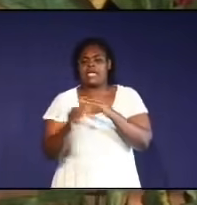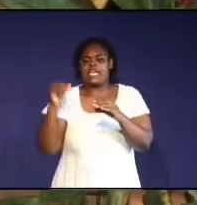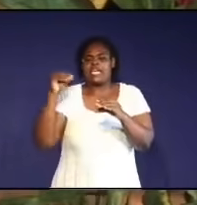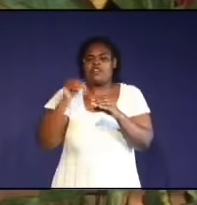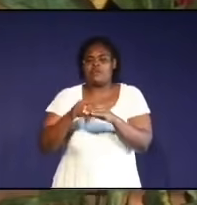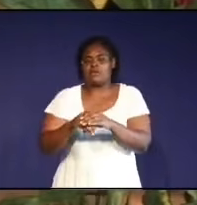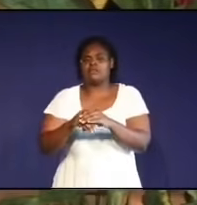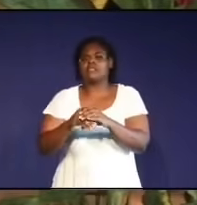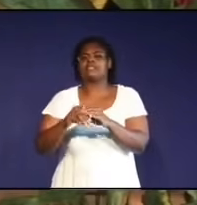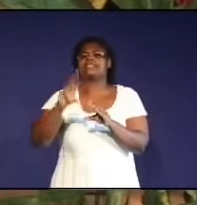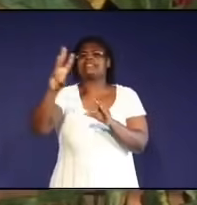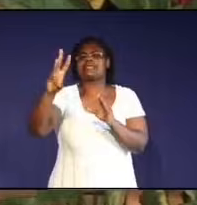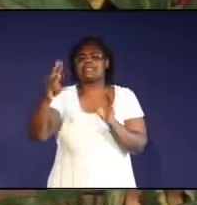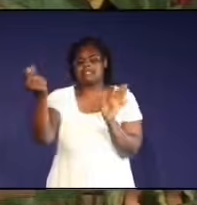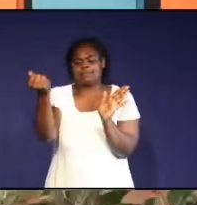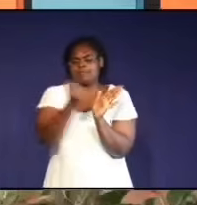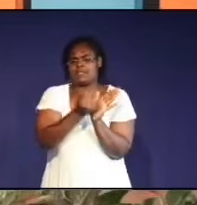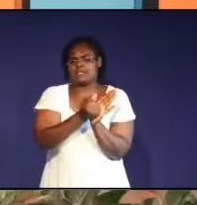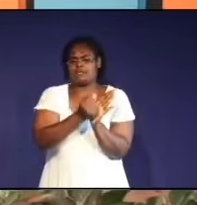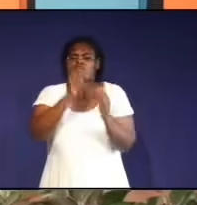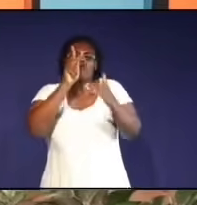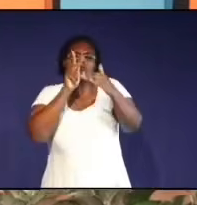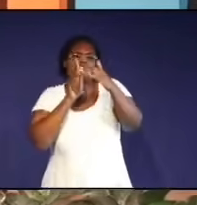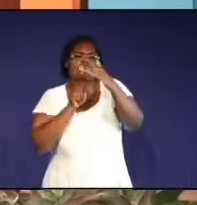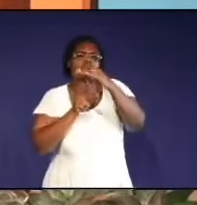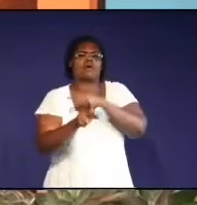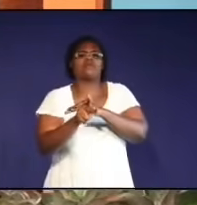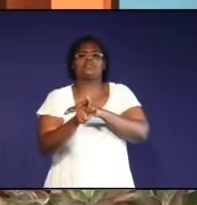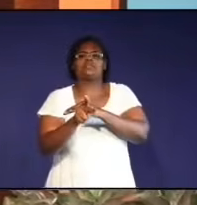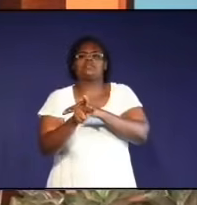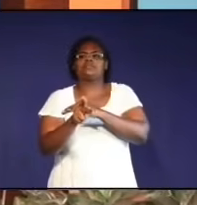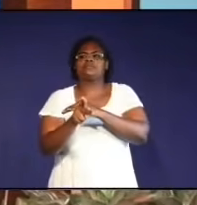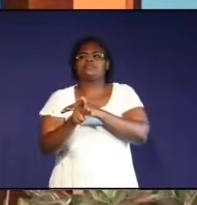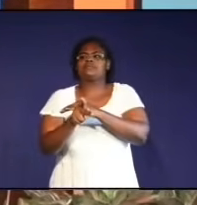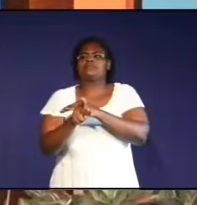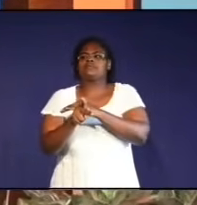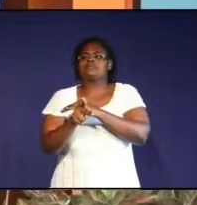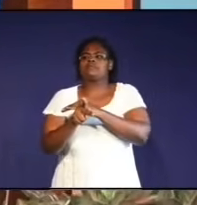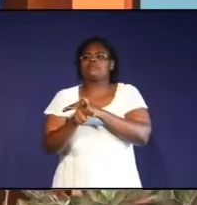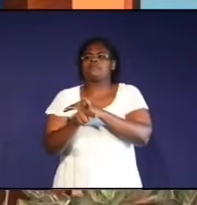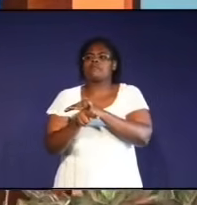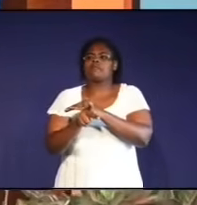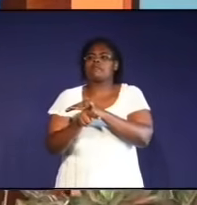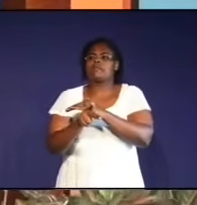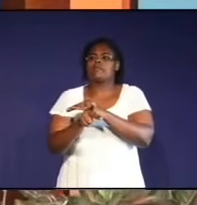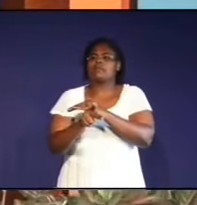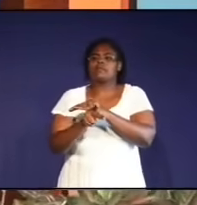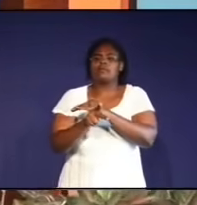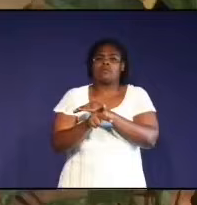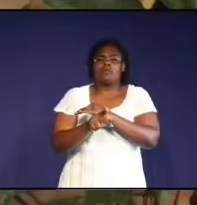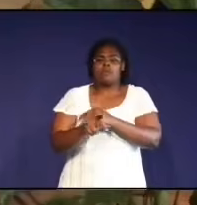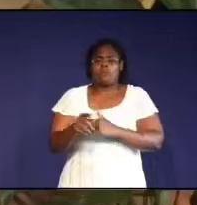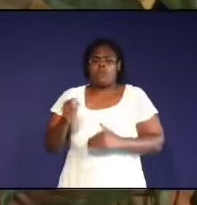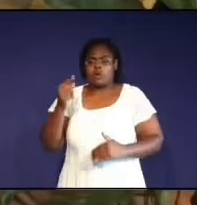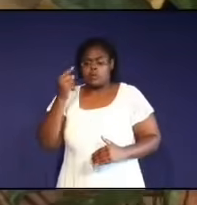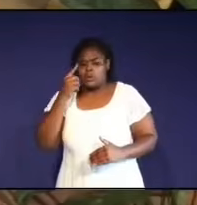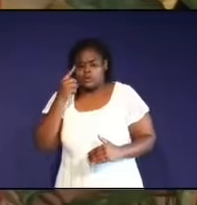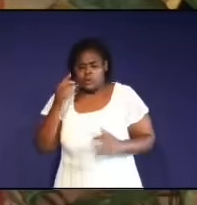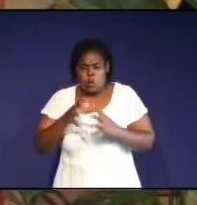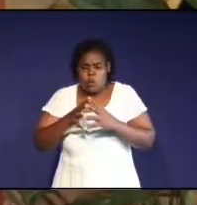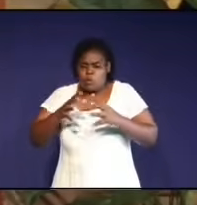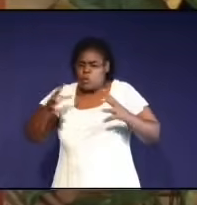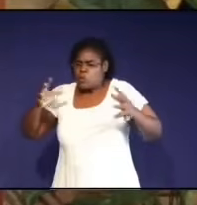seal, the prophet sees cataclysmic